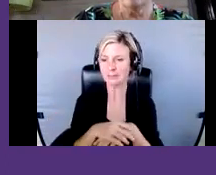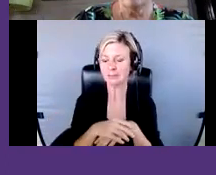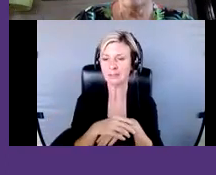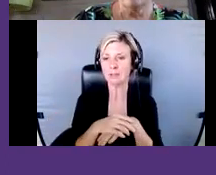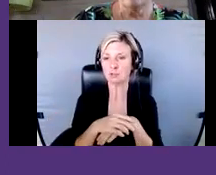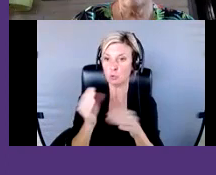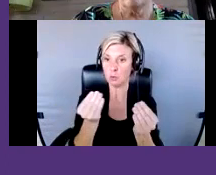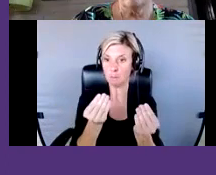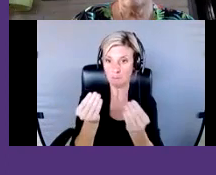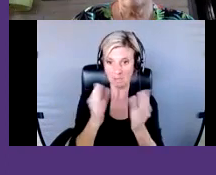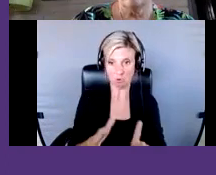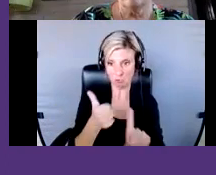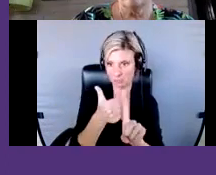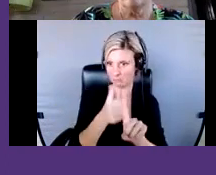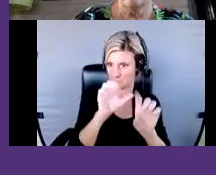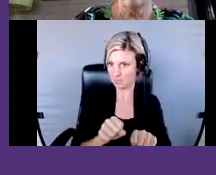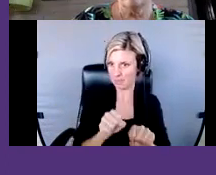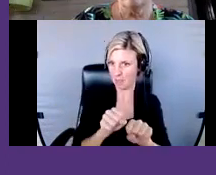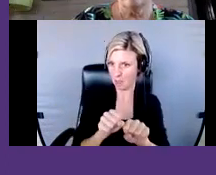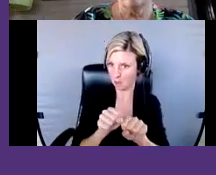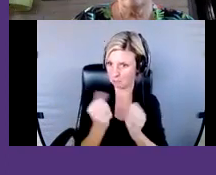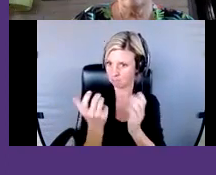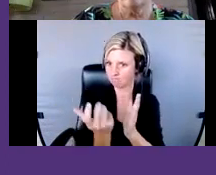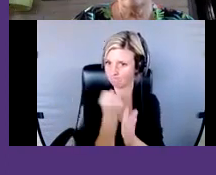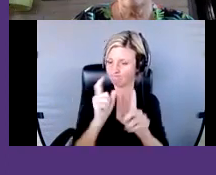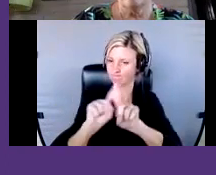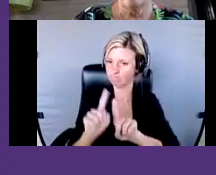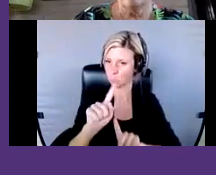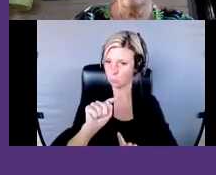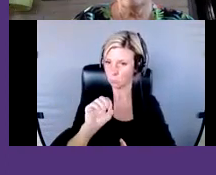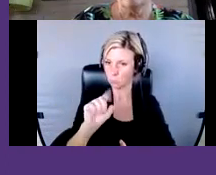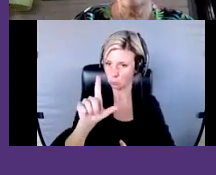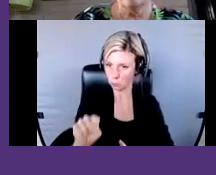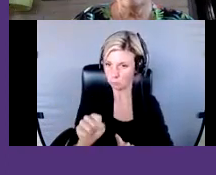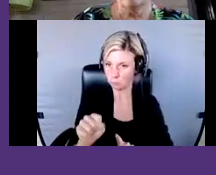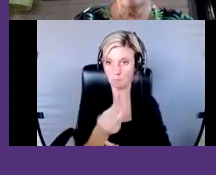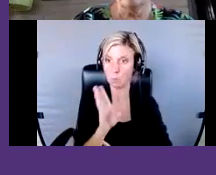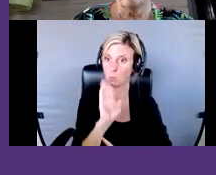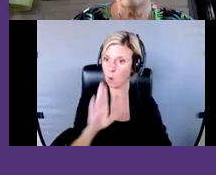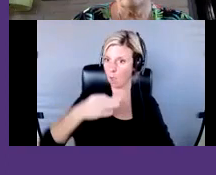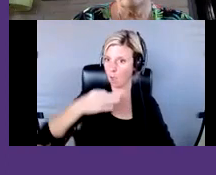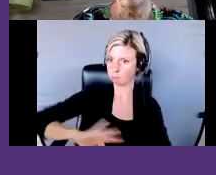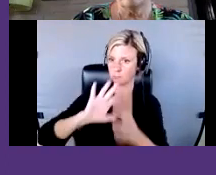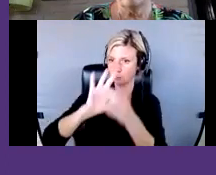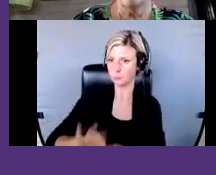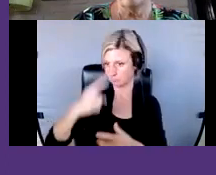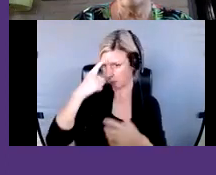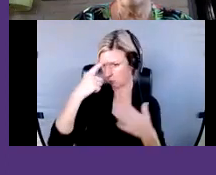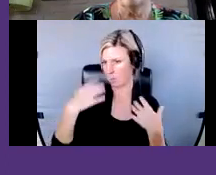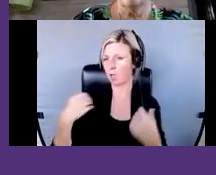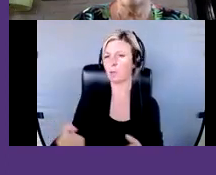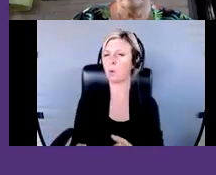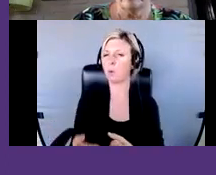them can be useful in some mental health challenges, which is Bill Eddy's work on high